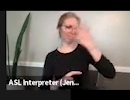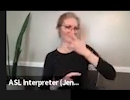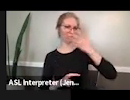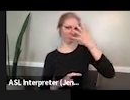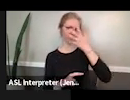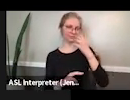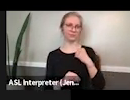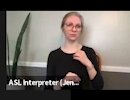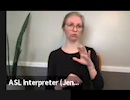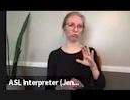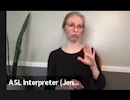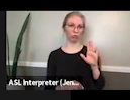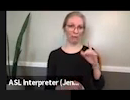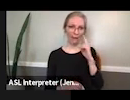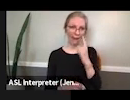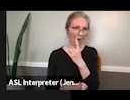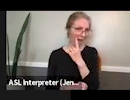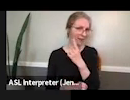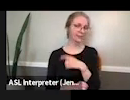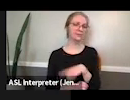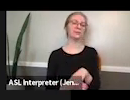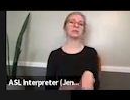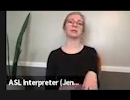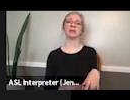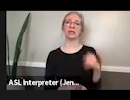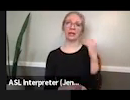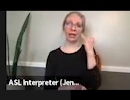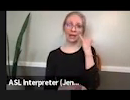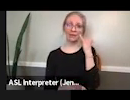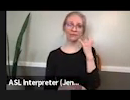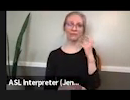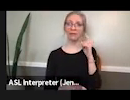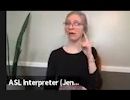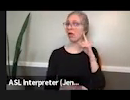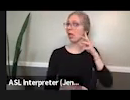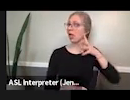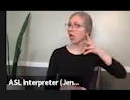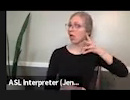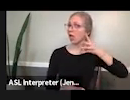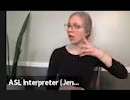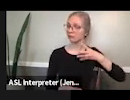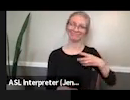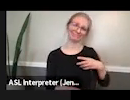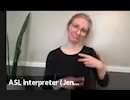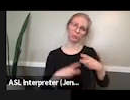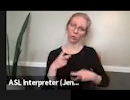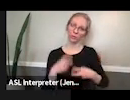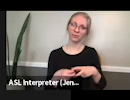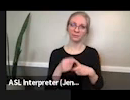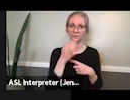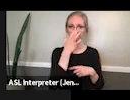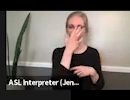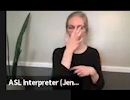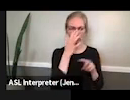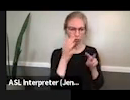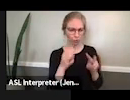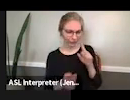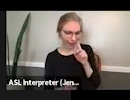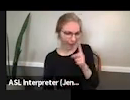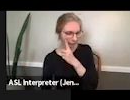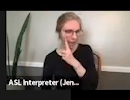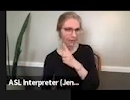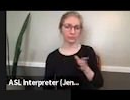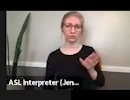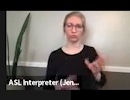eyes. Look at the appearance. If you've got stuff draining out of the kid's ears, that's a problem. Look at the eyes. Look at the general